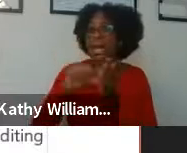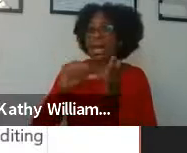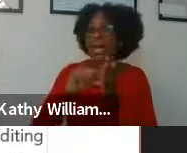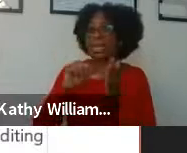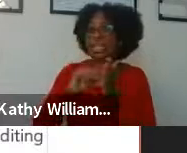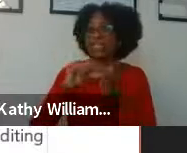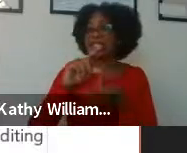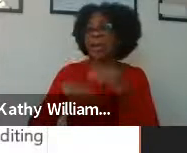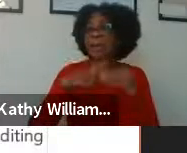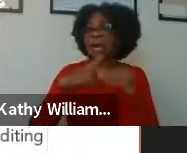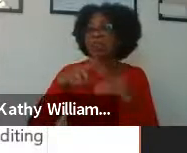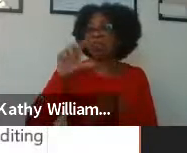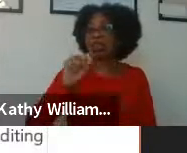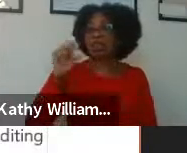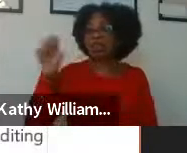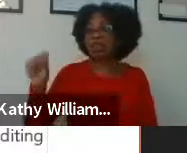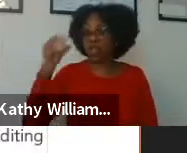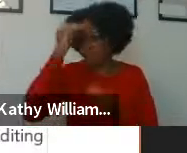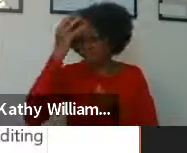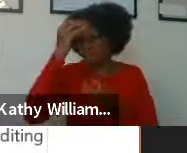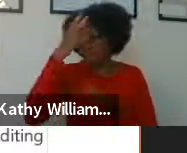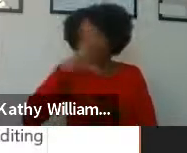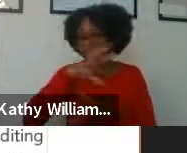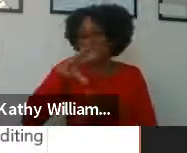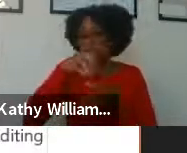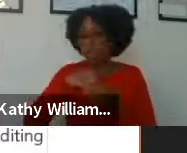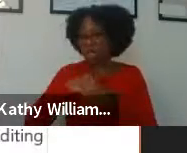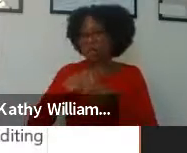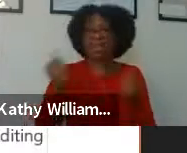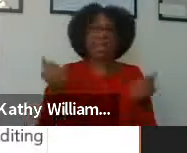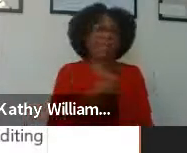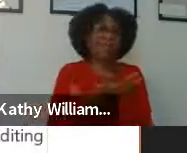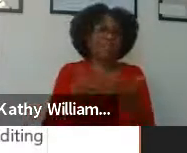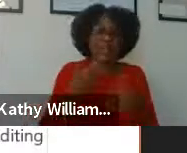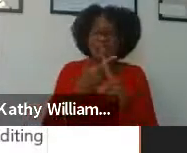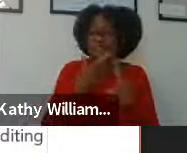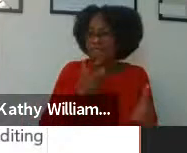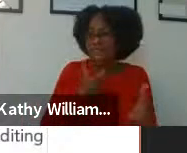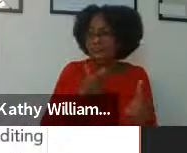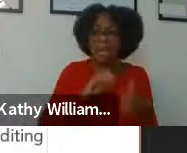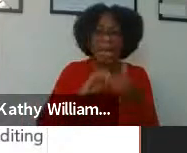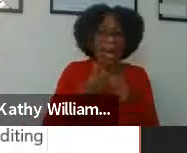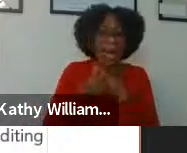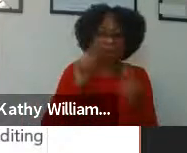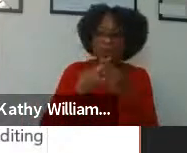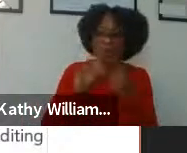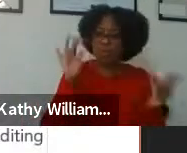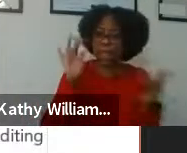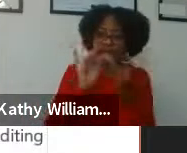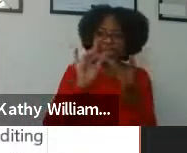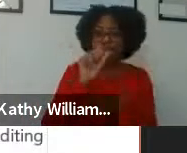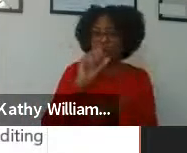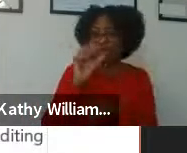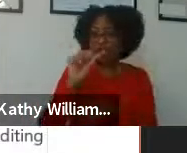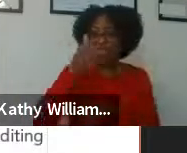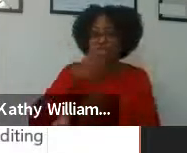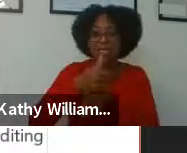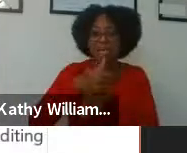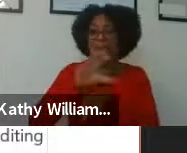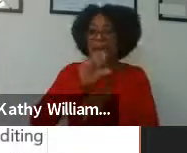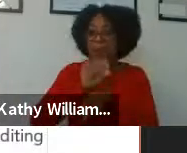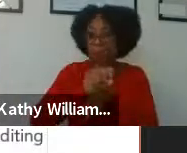information. This includes everything from how to even contact Social Security to set up an